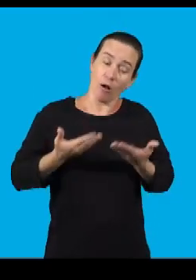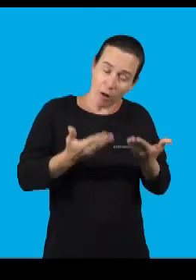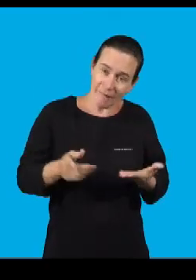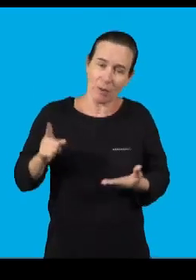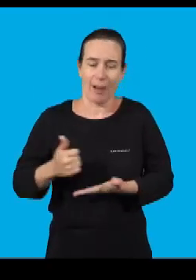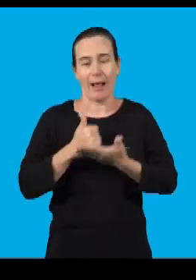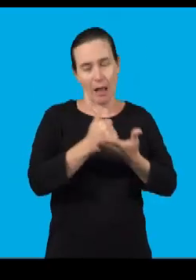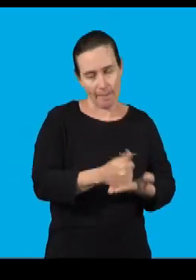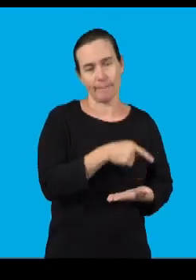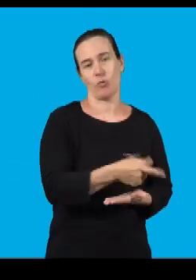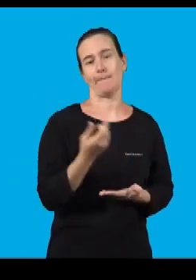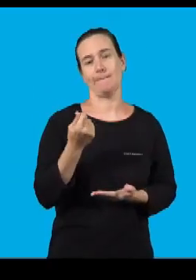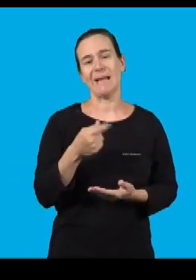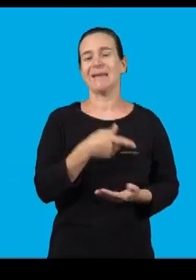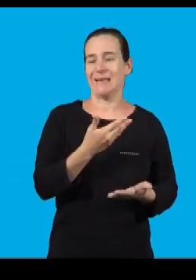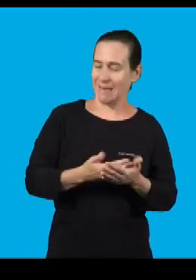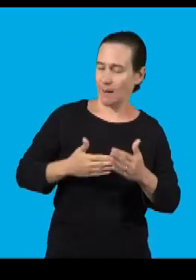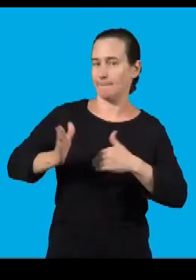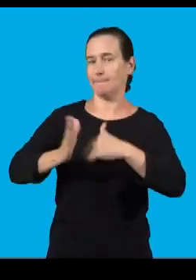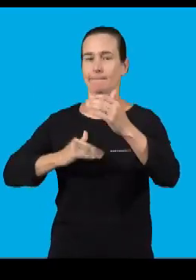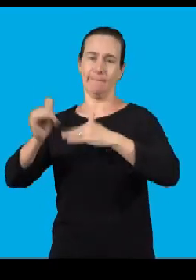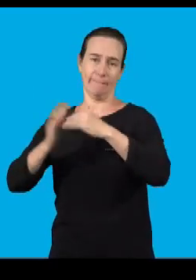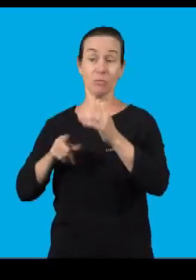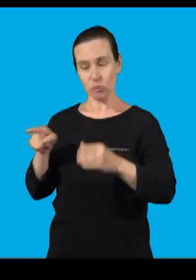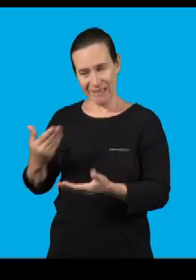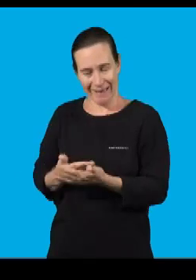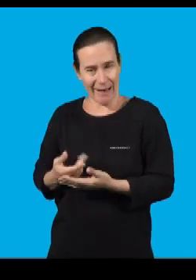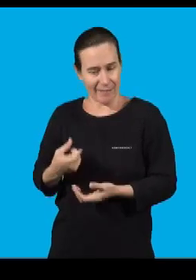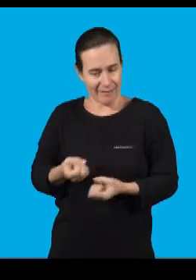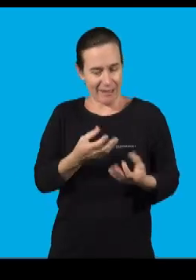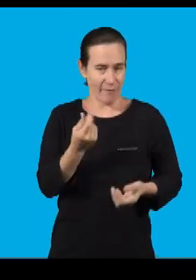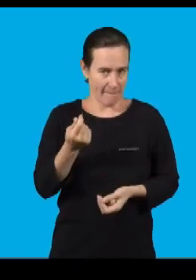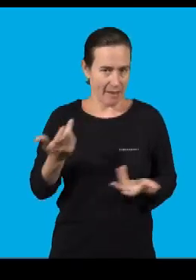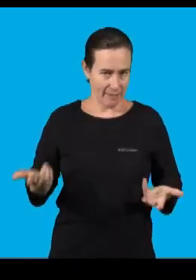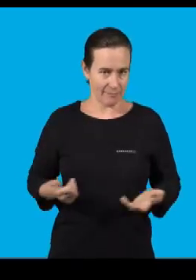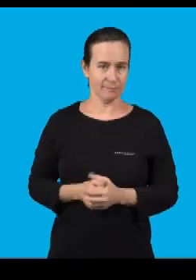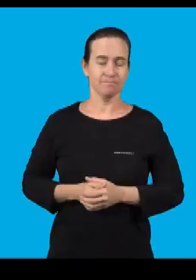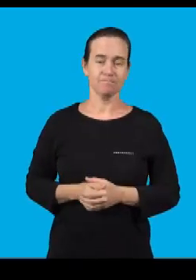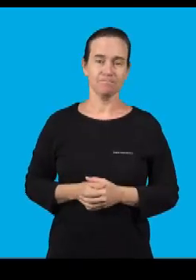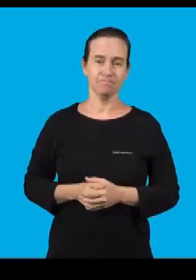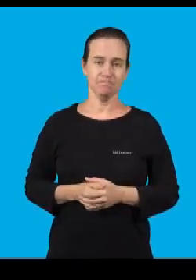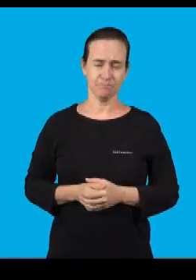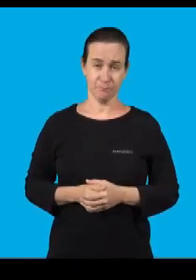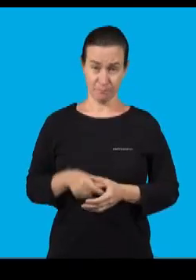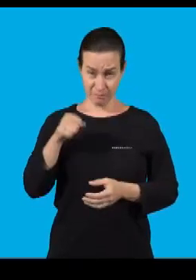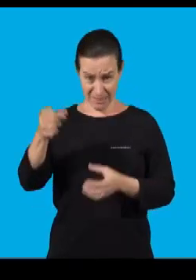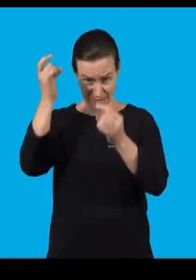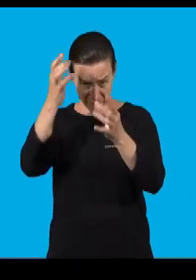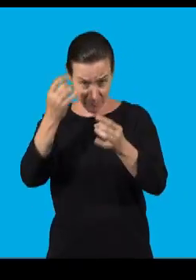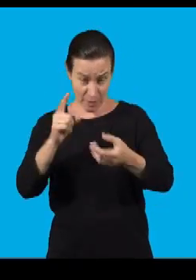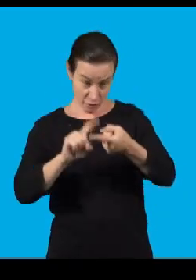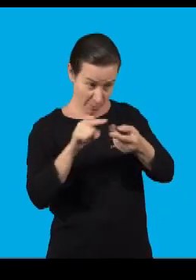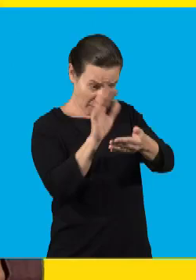offer him this money to rebuild his church because he won't be able to. And remember, once again, this information is not